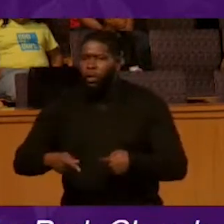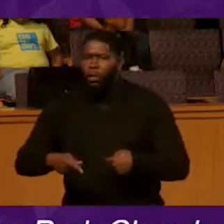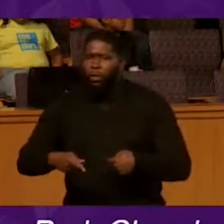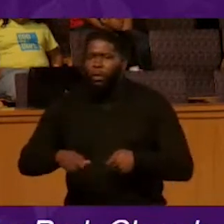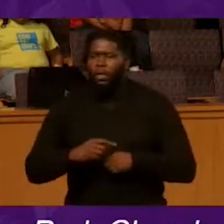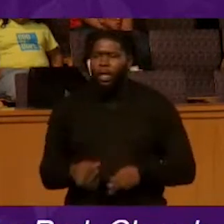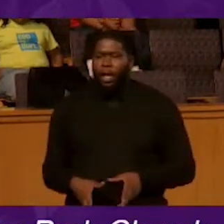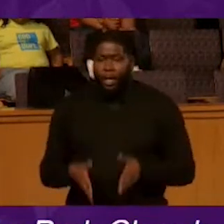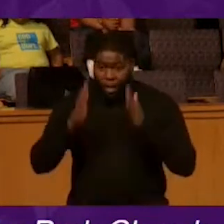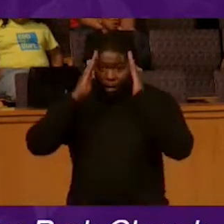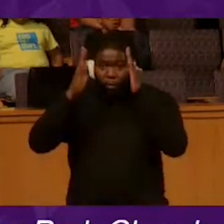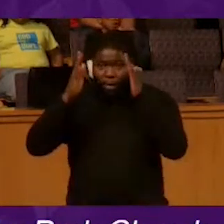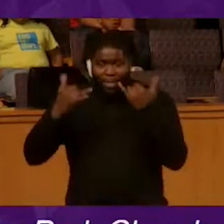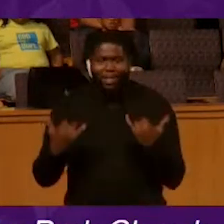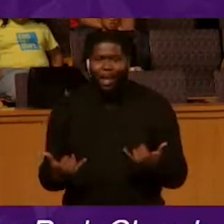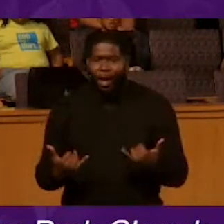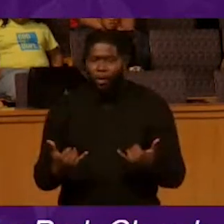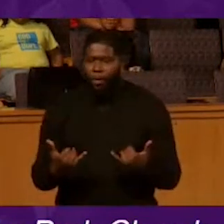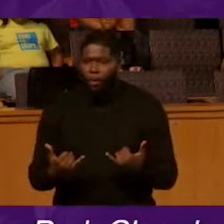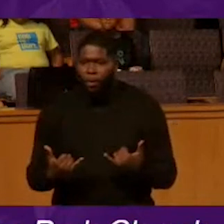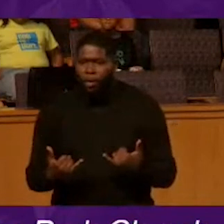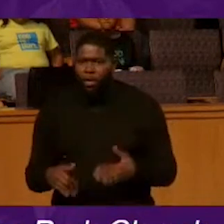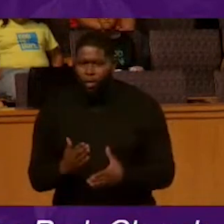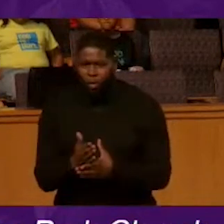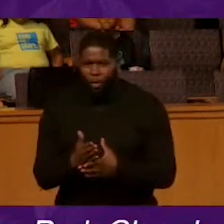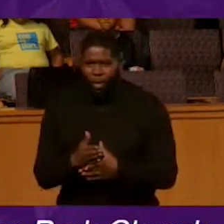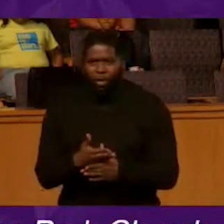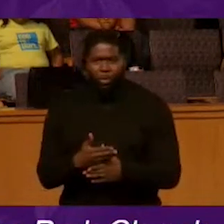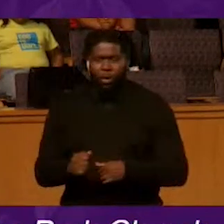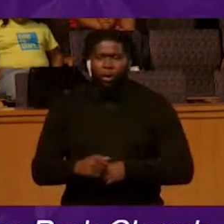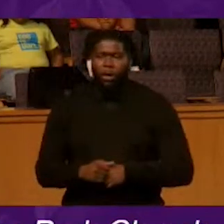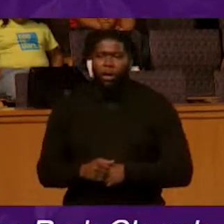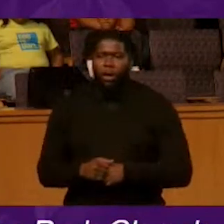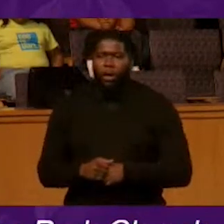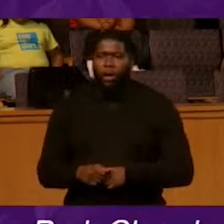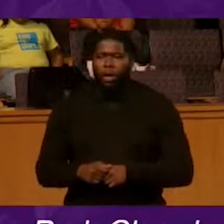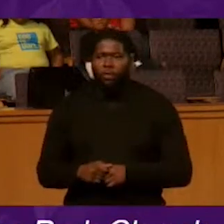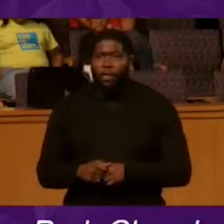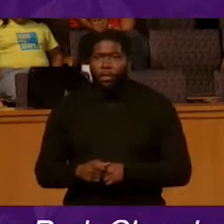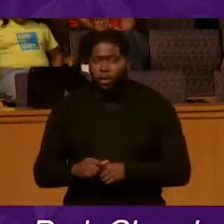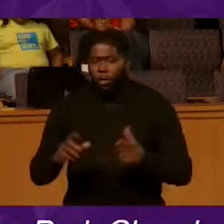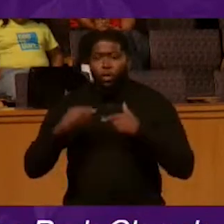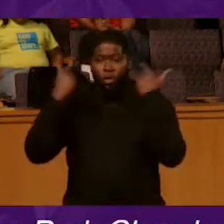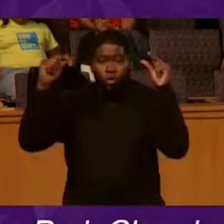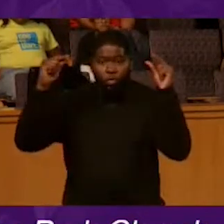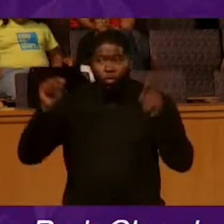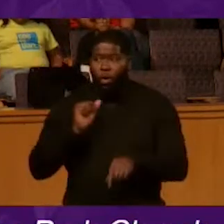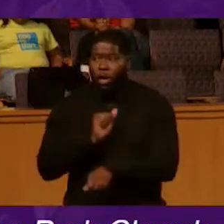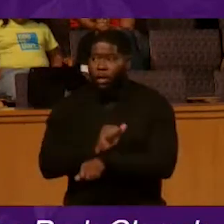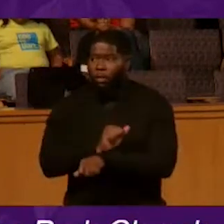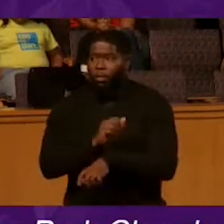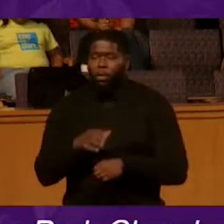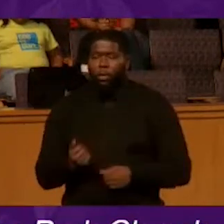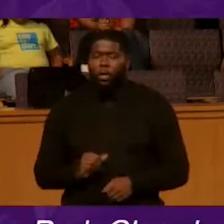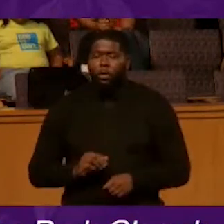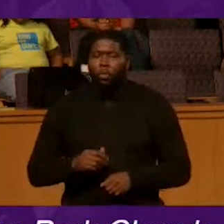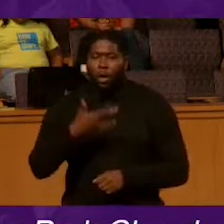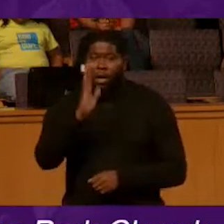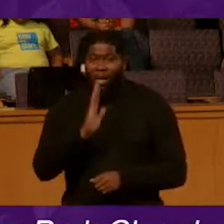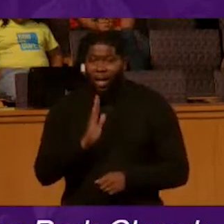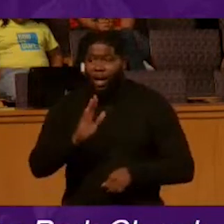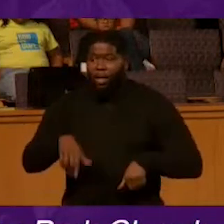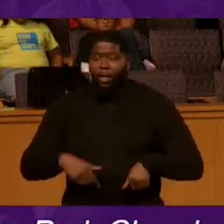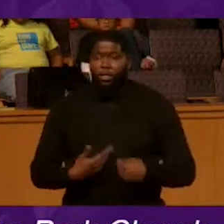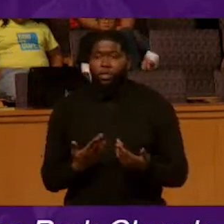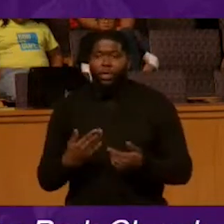all the information that you need now so that you can be a part of this great work, so that you can be a part of what God is doing in the